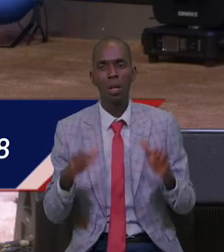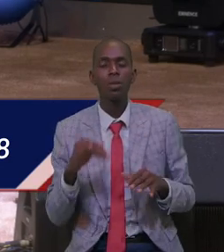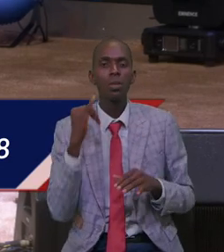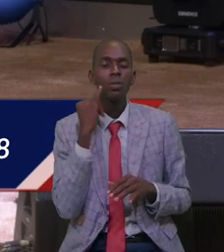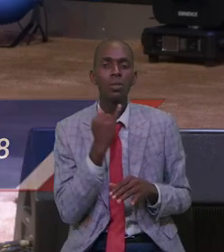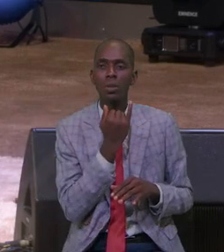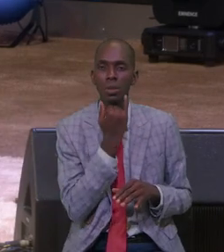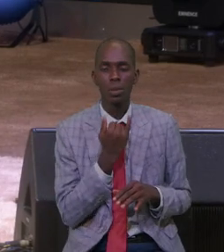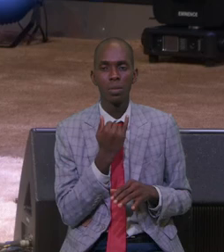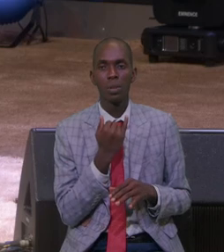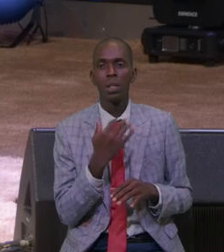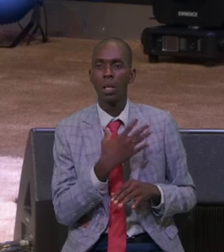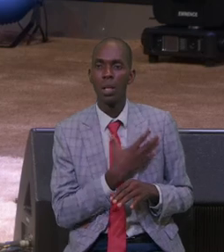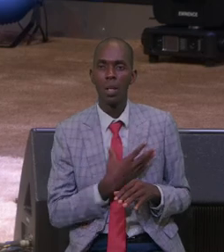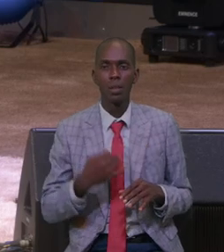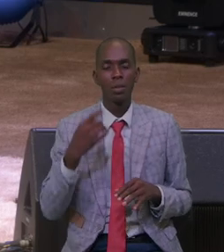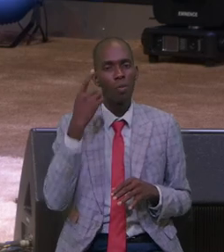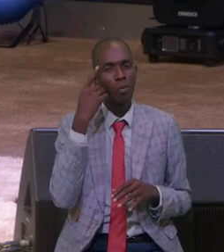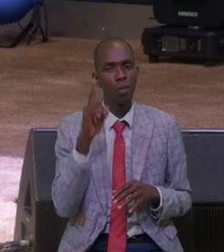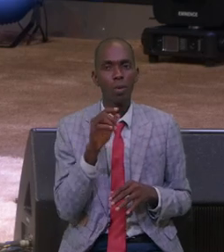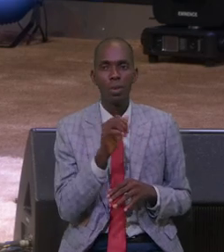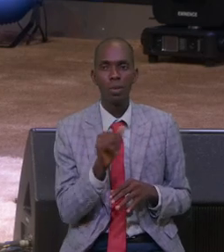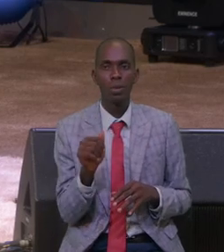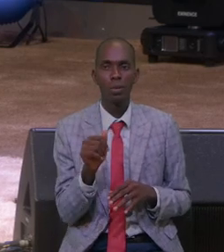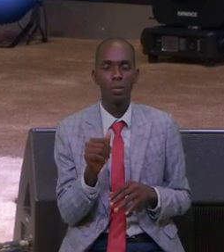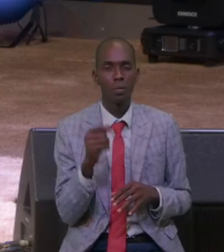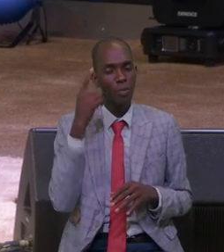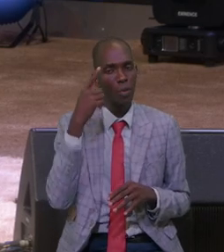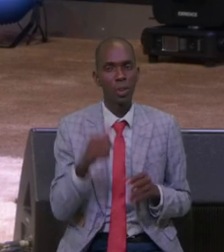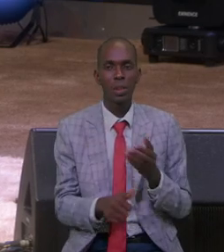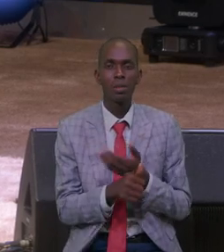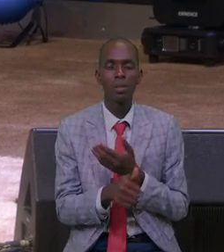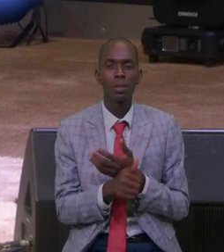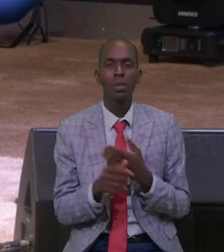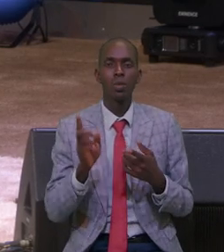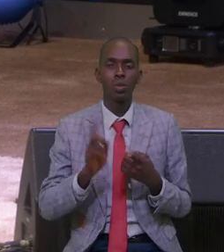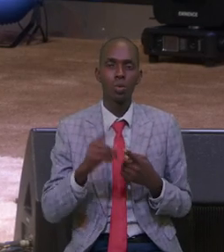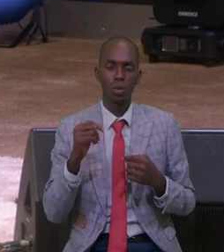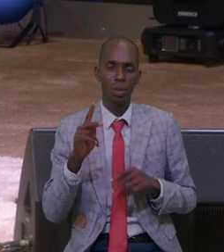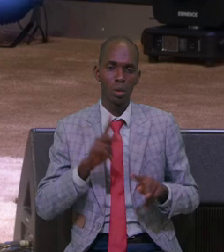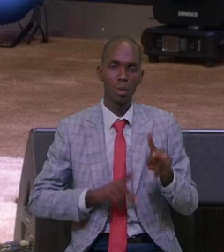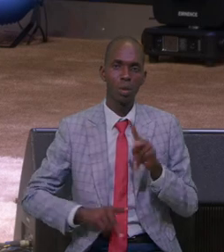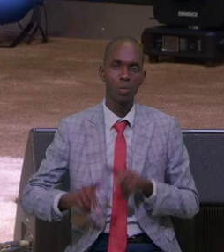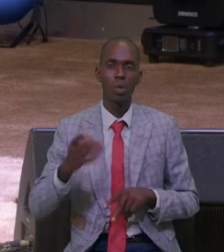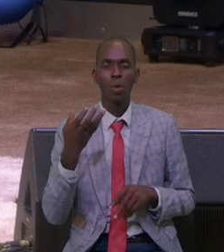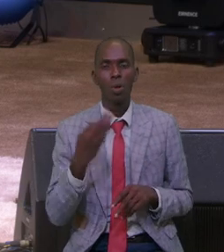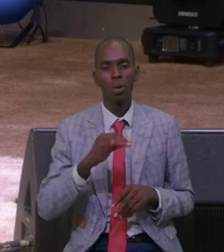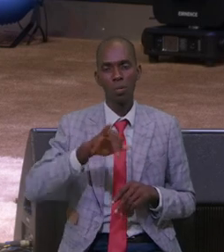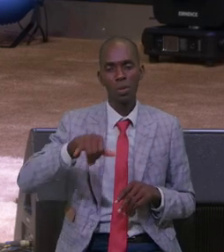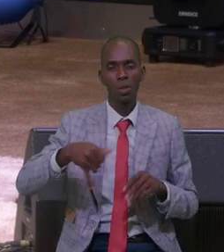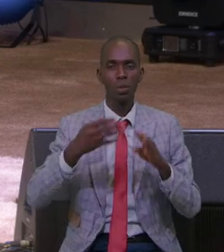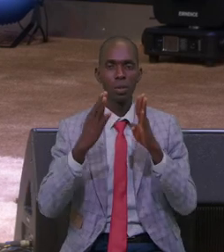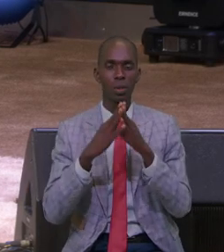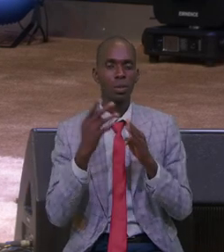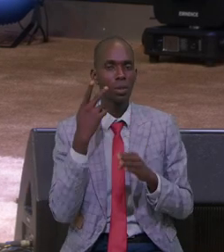gin, and for a share, for a snare to the inhabitants of Jerusalem. Look at